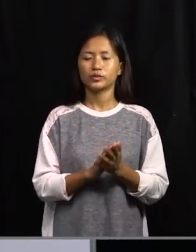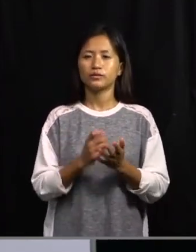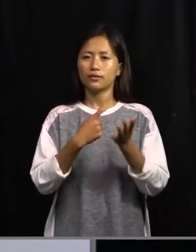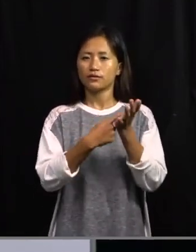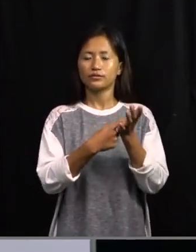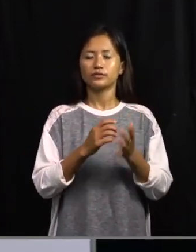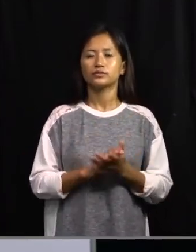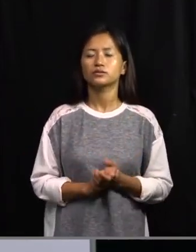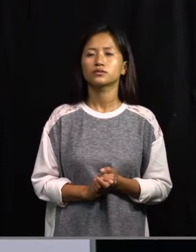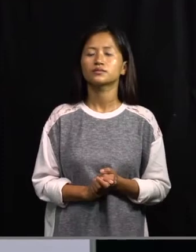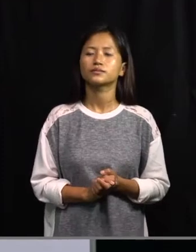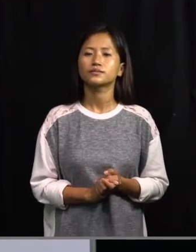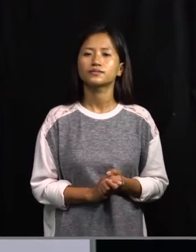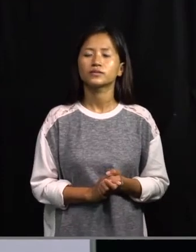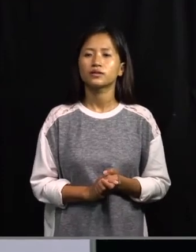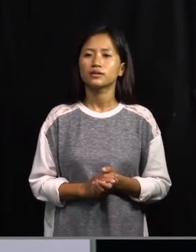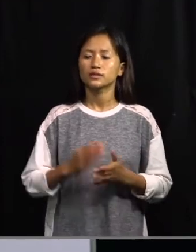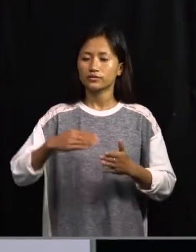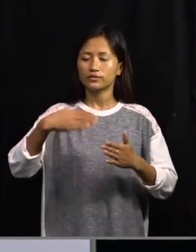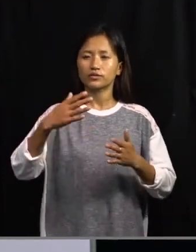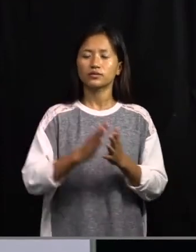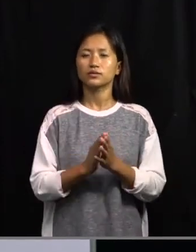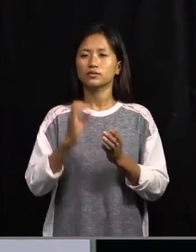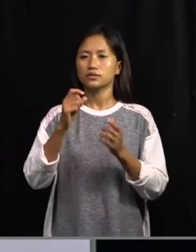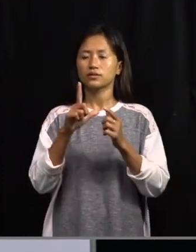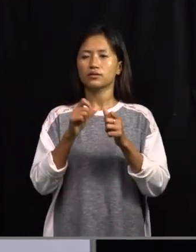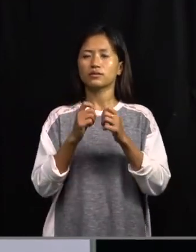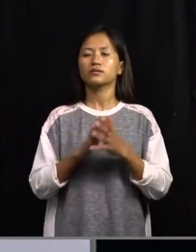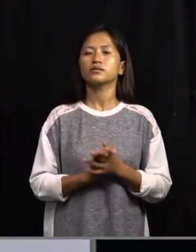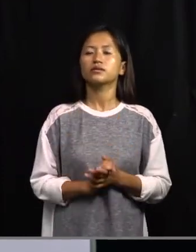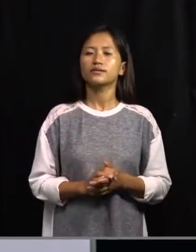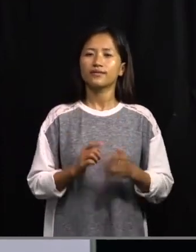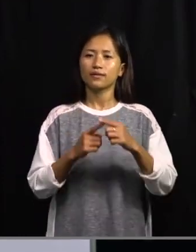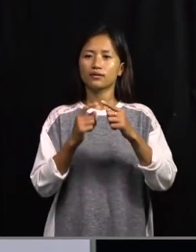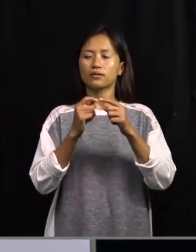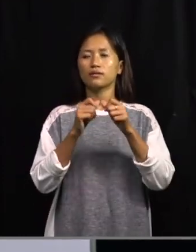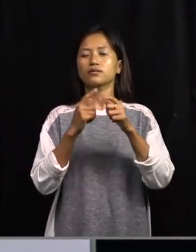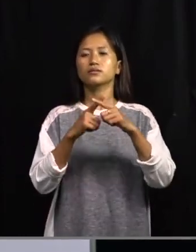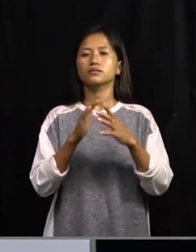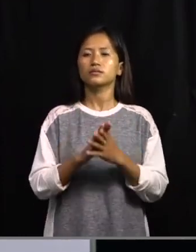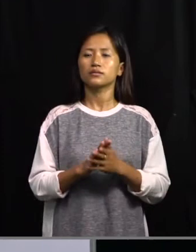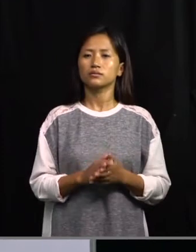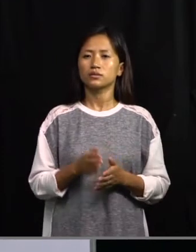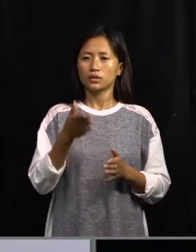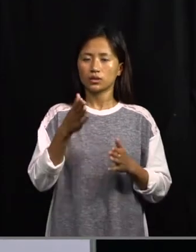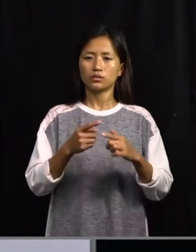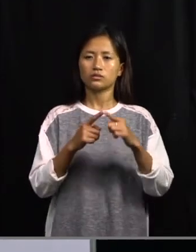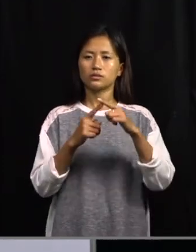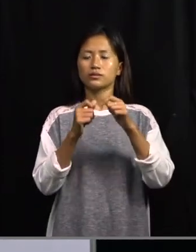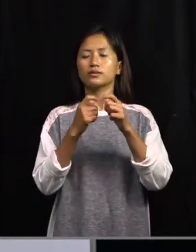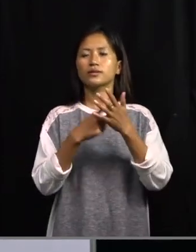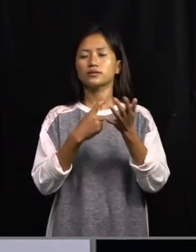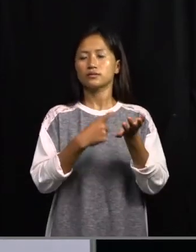receipts. Revenue receipts is further classified into tax revenue and non-tax revenue or not.